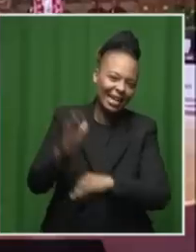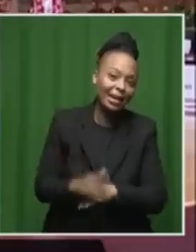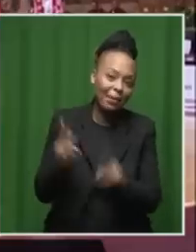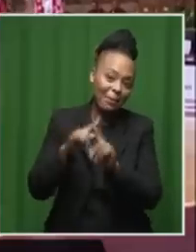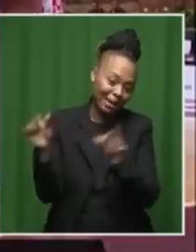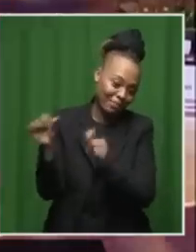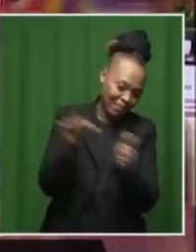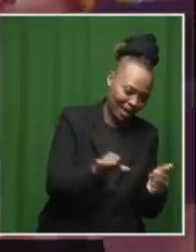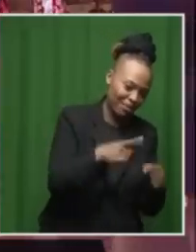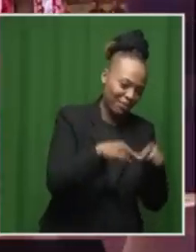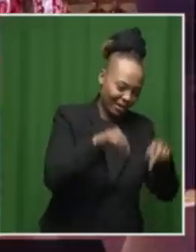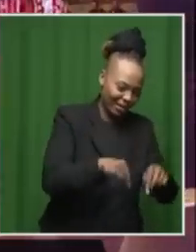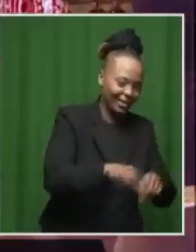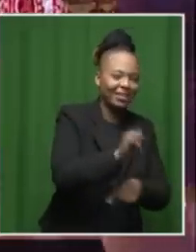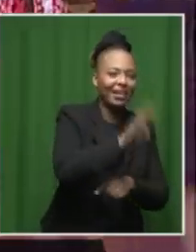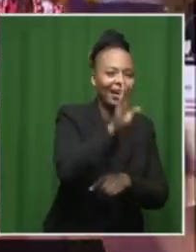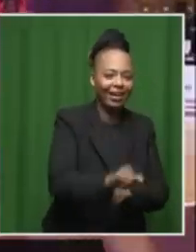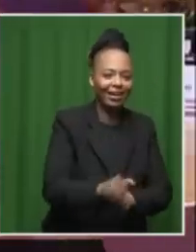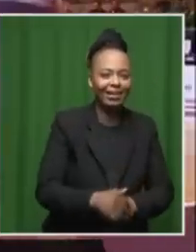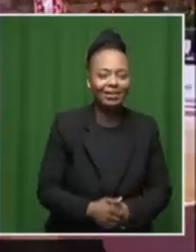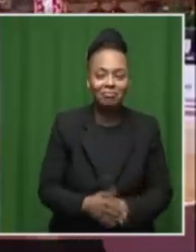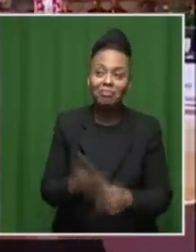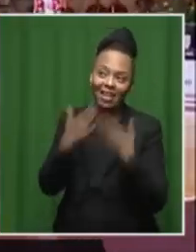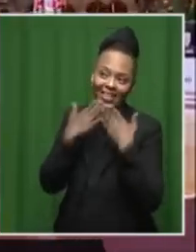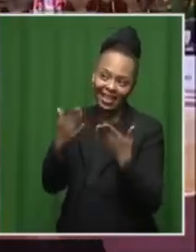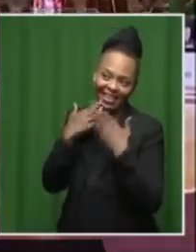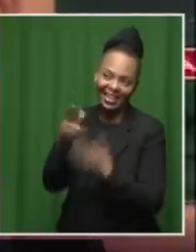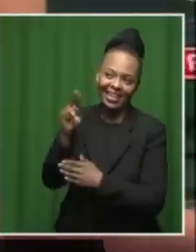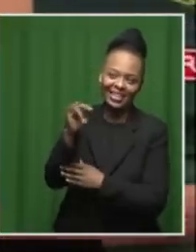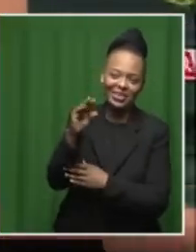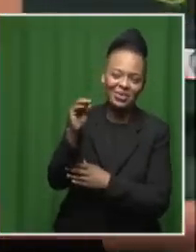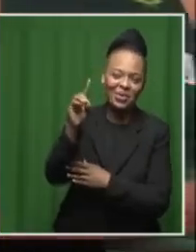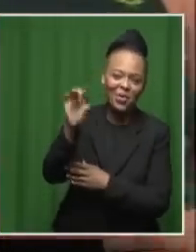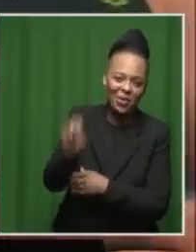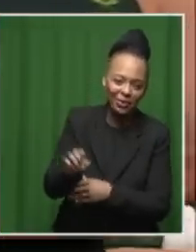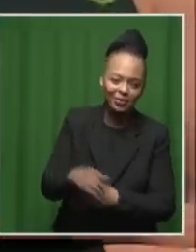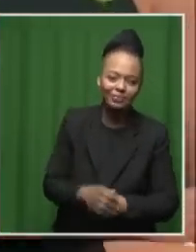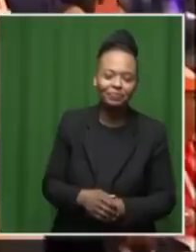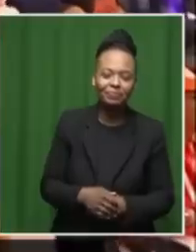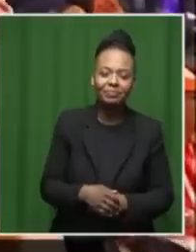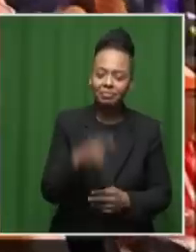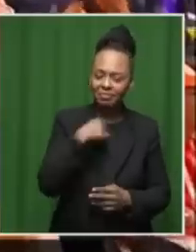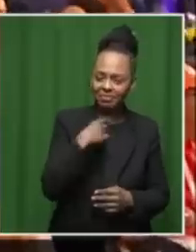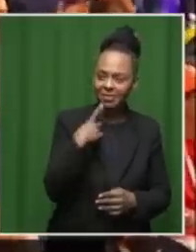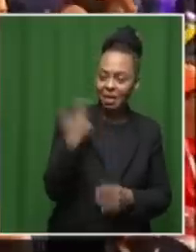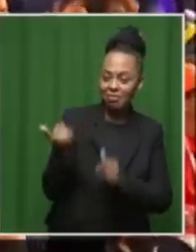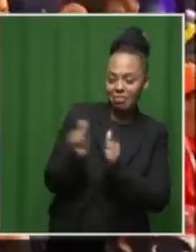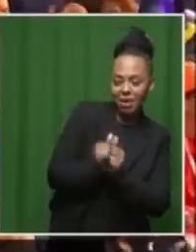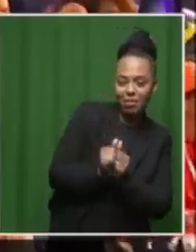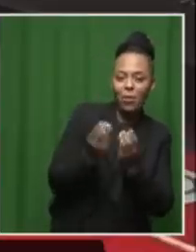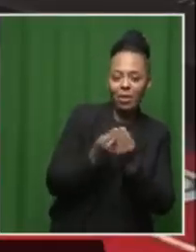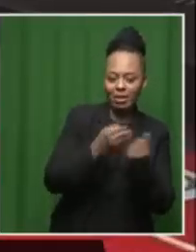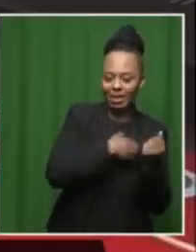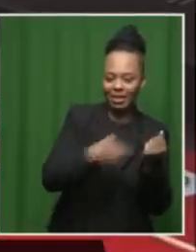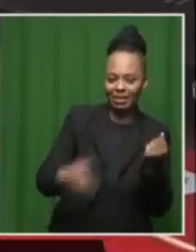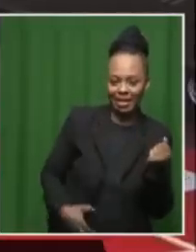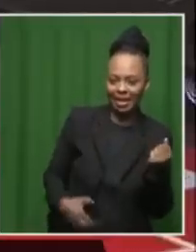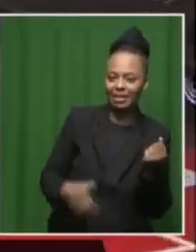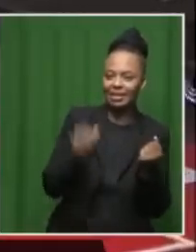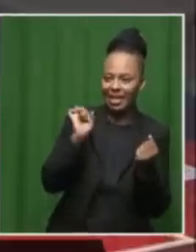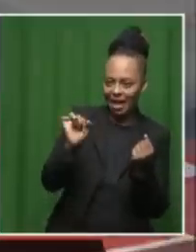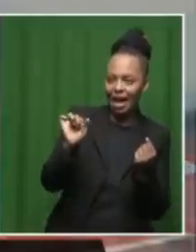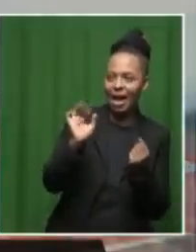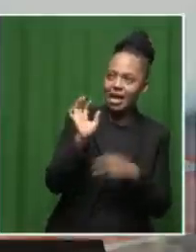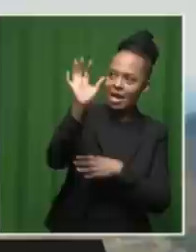know, of course, you should have seen, I was sitting next to the president of Netball South Africa in those first few games,